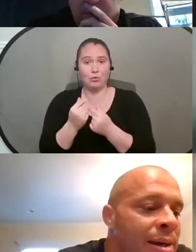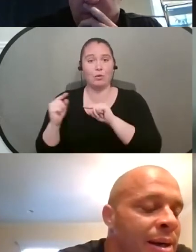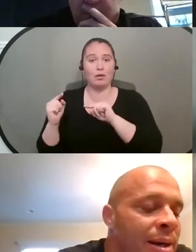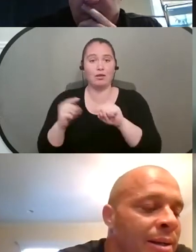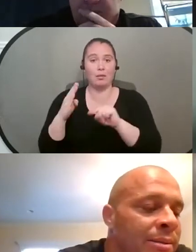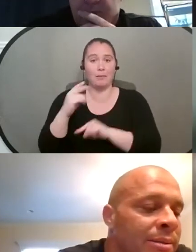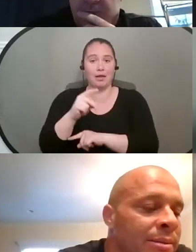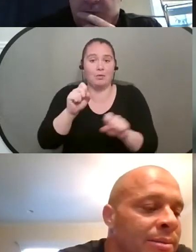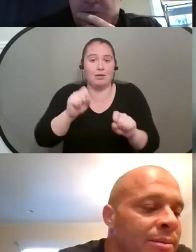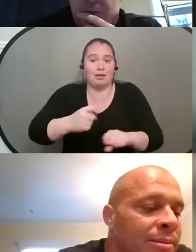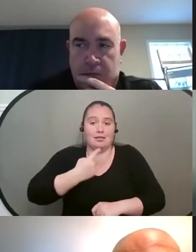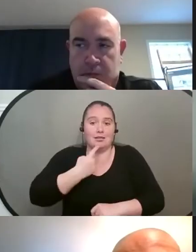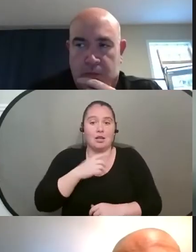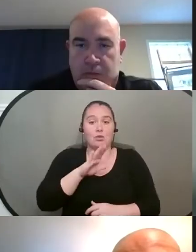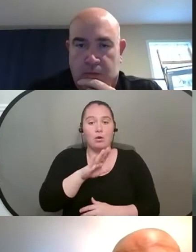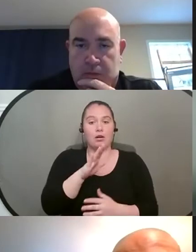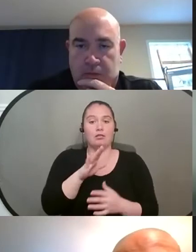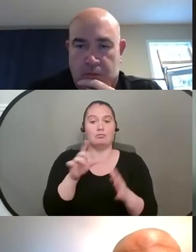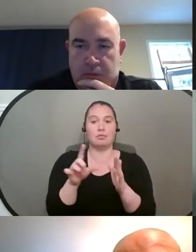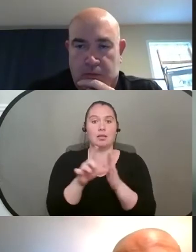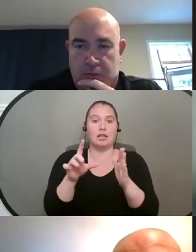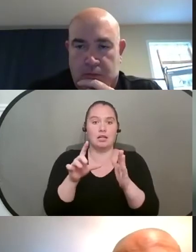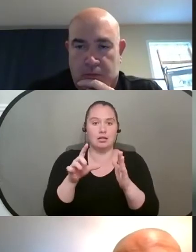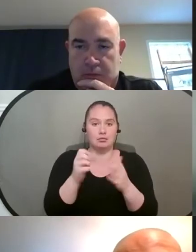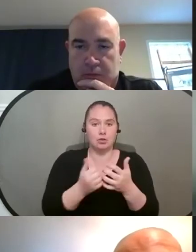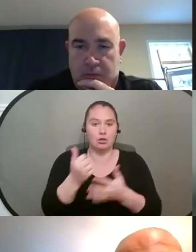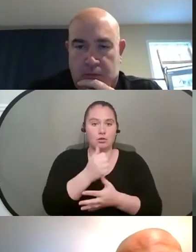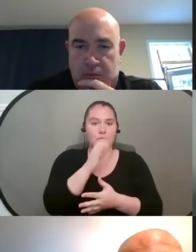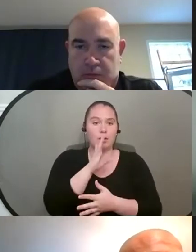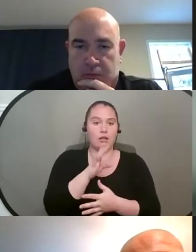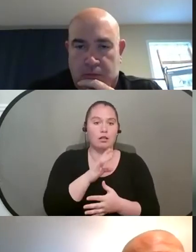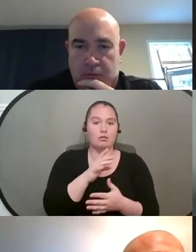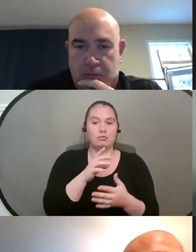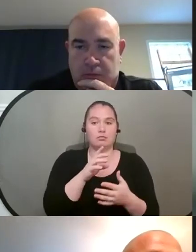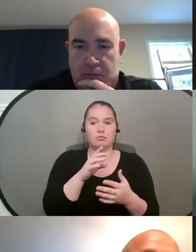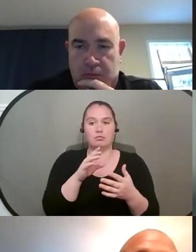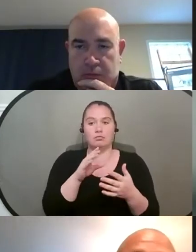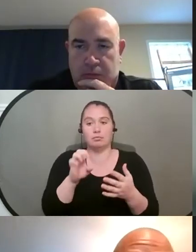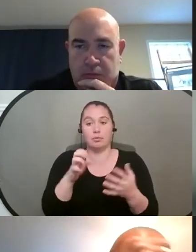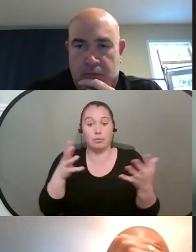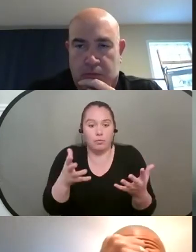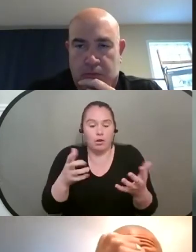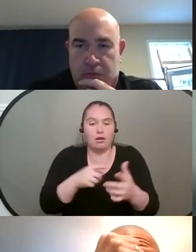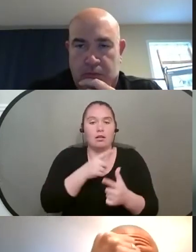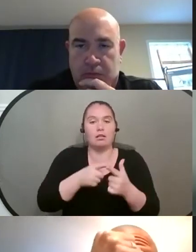your immediate priorities will be X and be able to help support us moving forward.